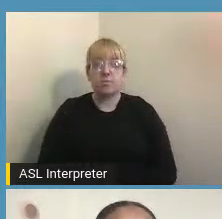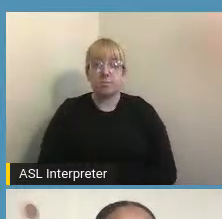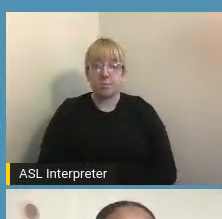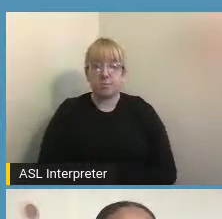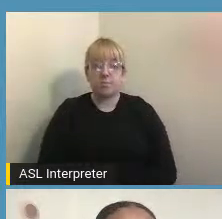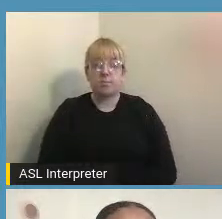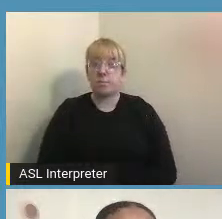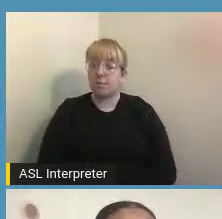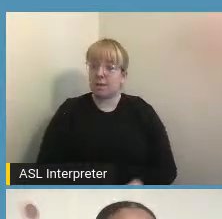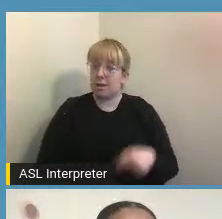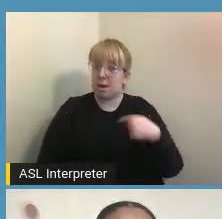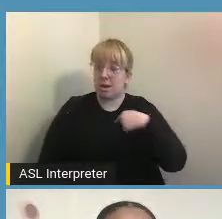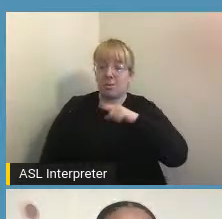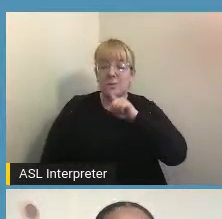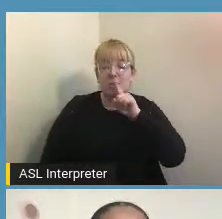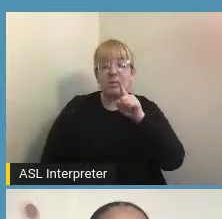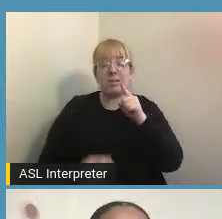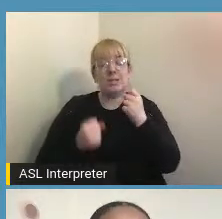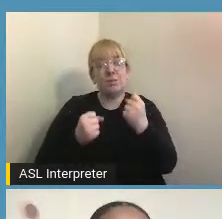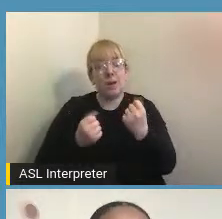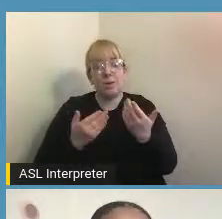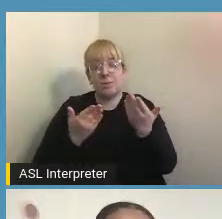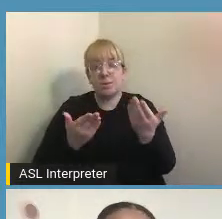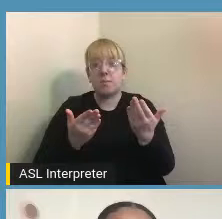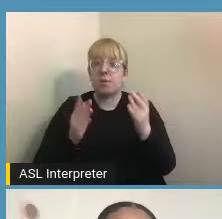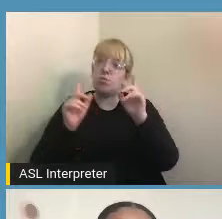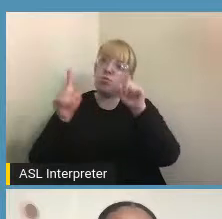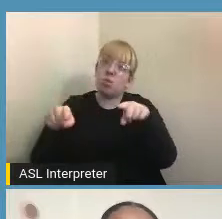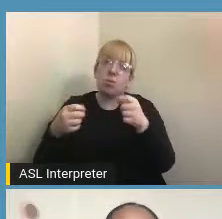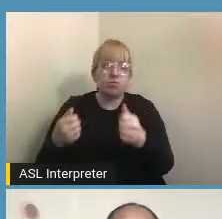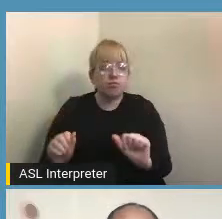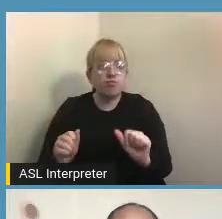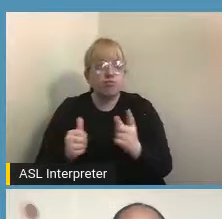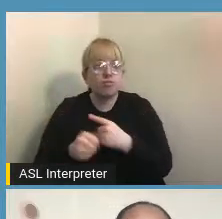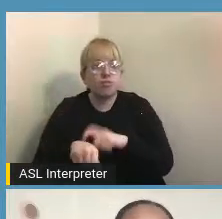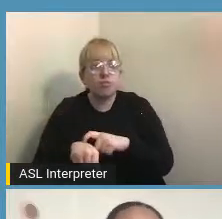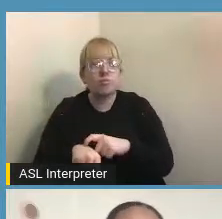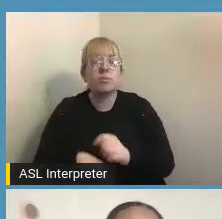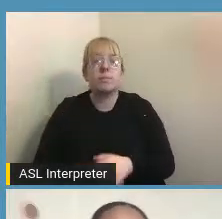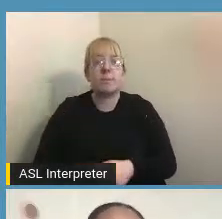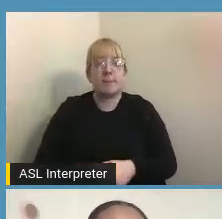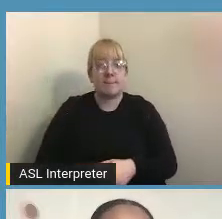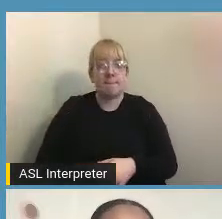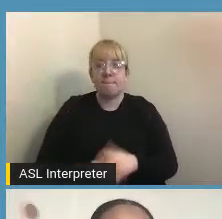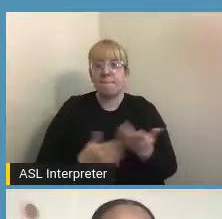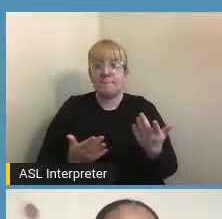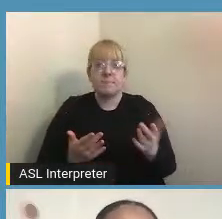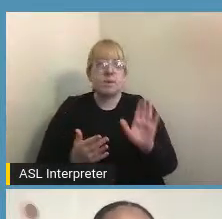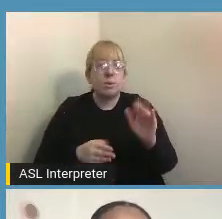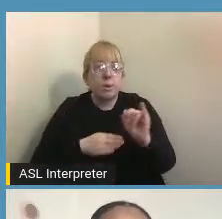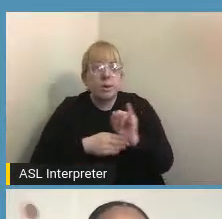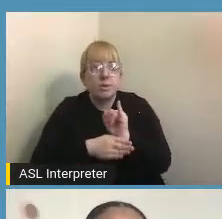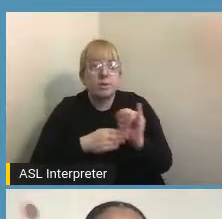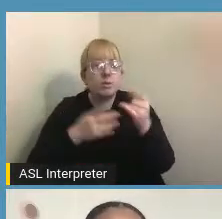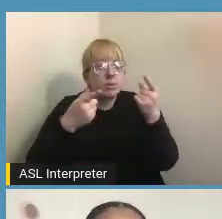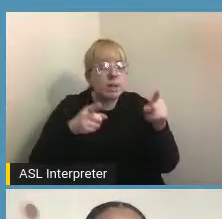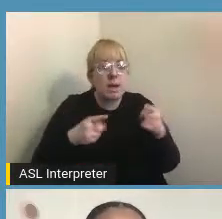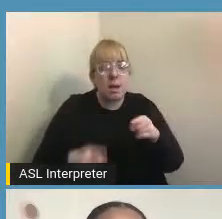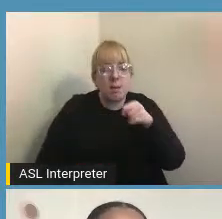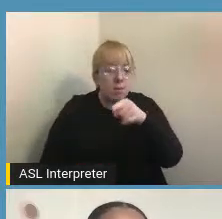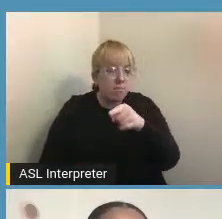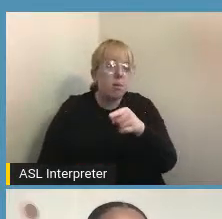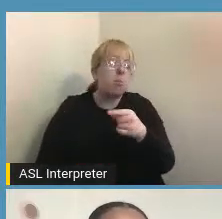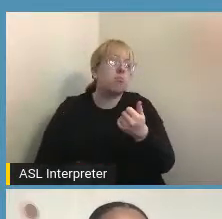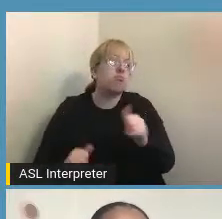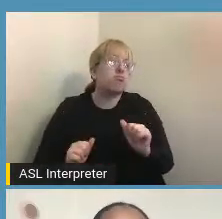tapping into that resource and seeing how it might work for you and what you have going on at your institution. And